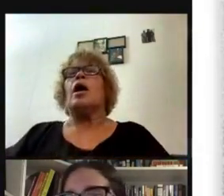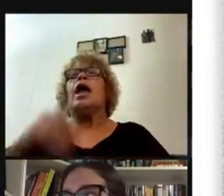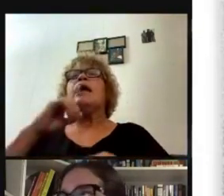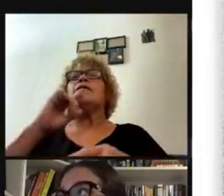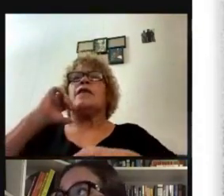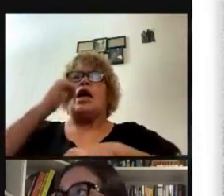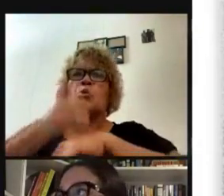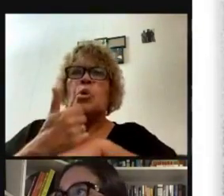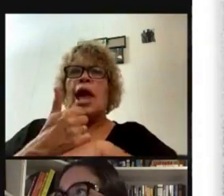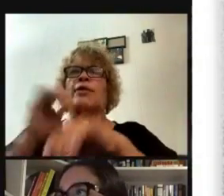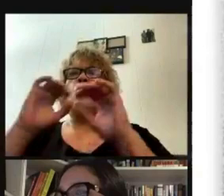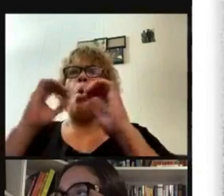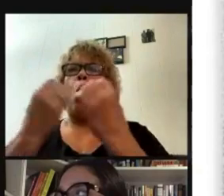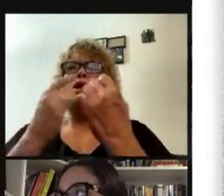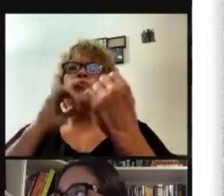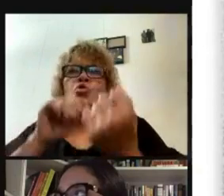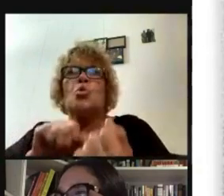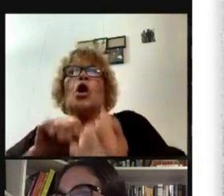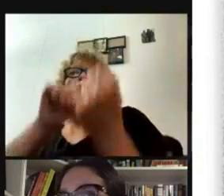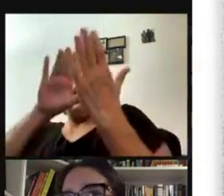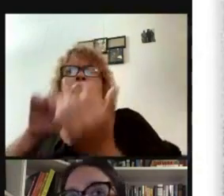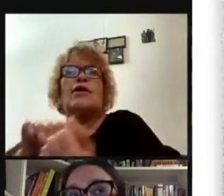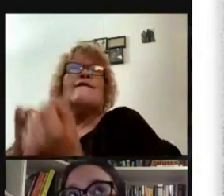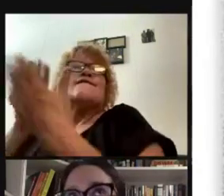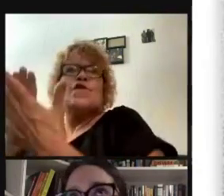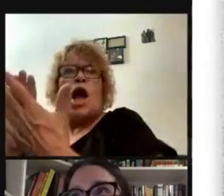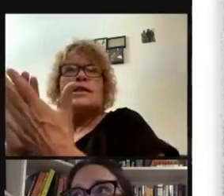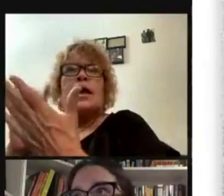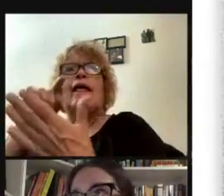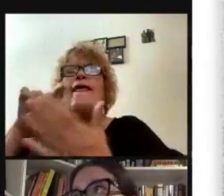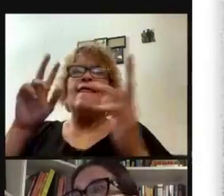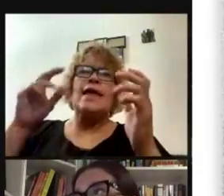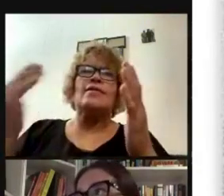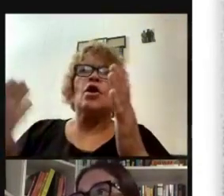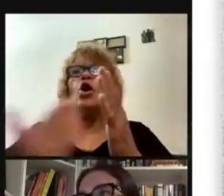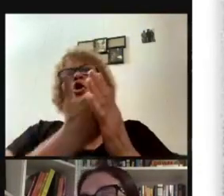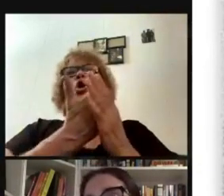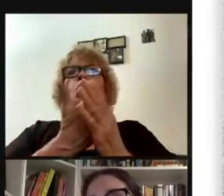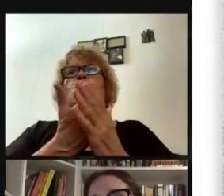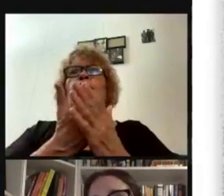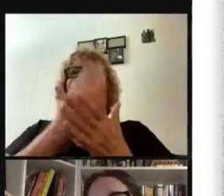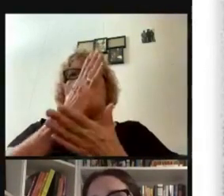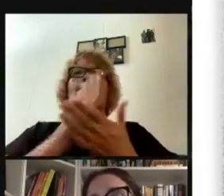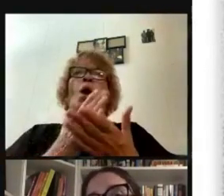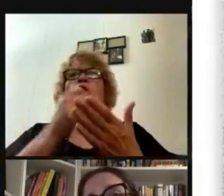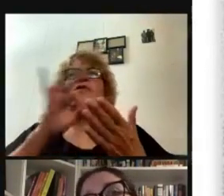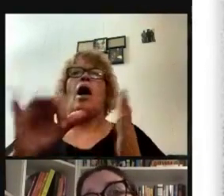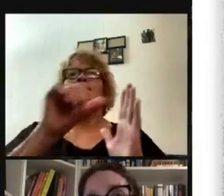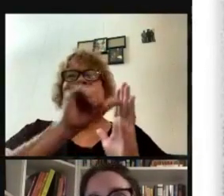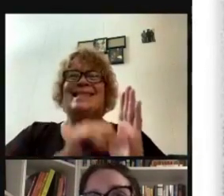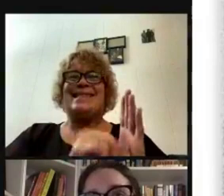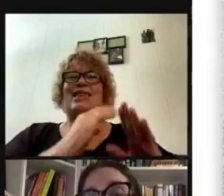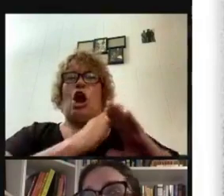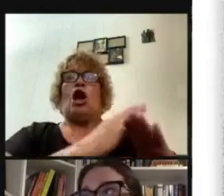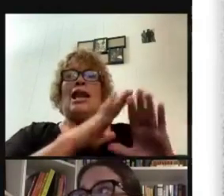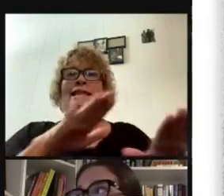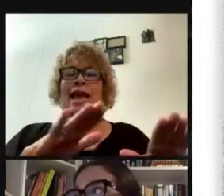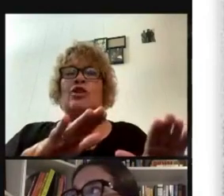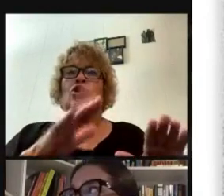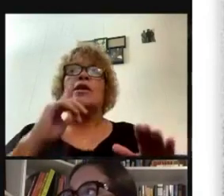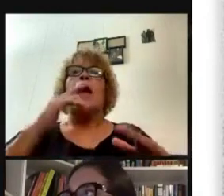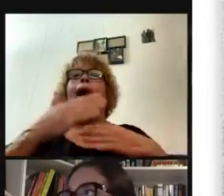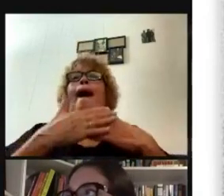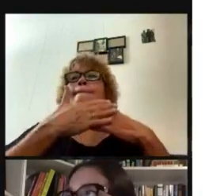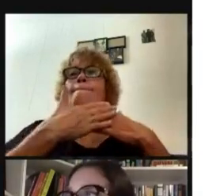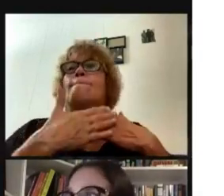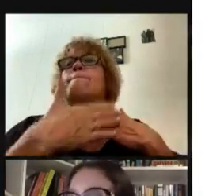meant to confront this kind of new episode of sterilization abuse that happens post-eugenics.